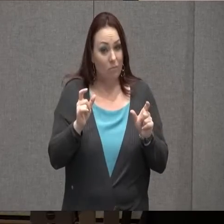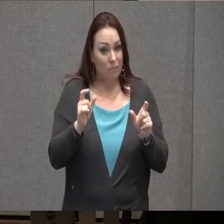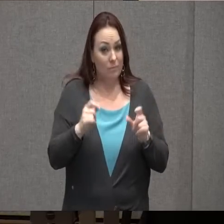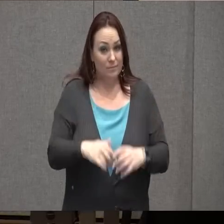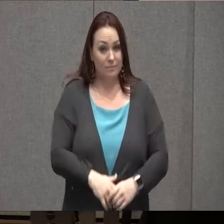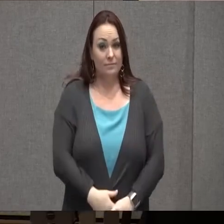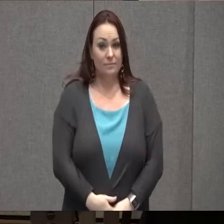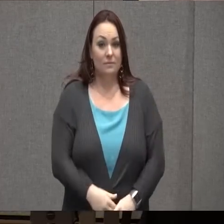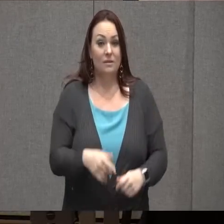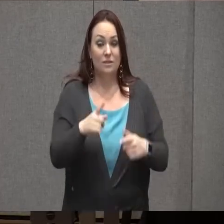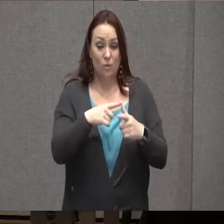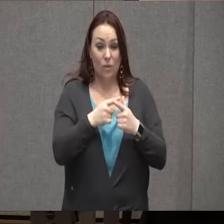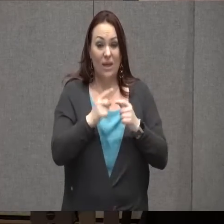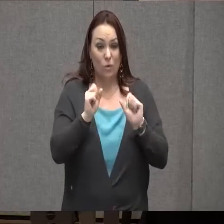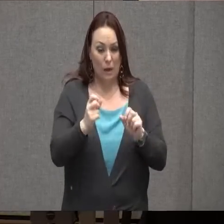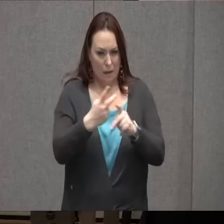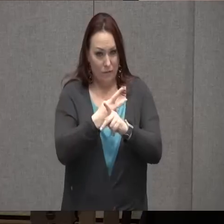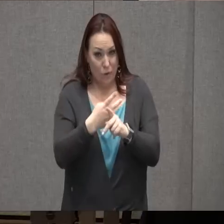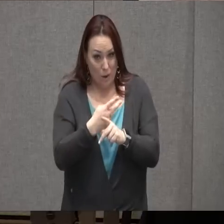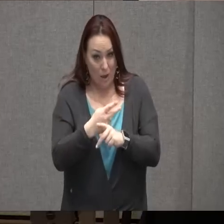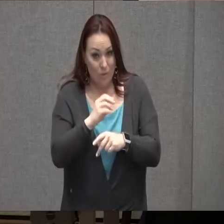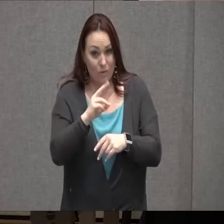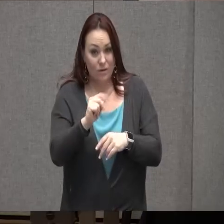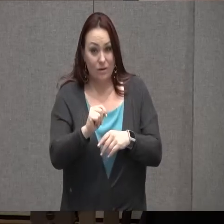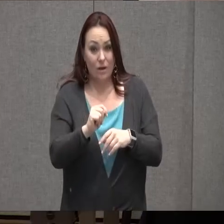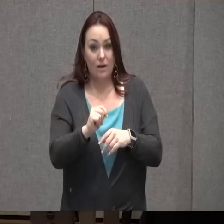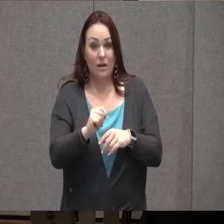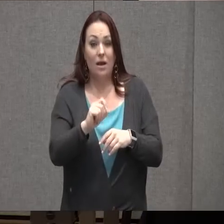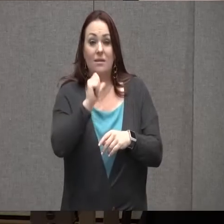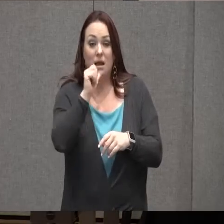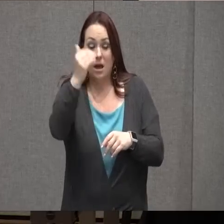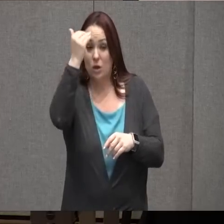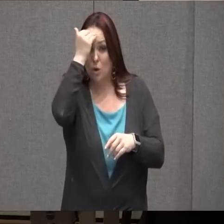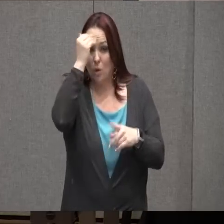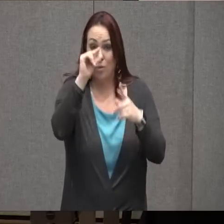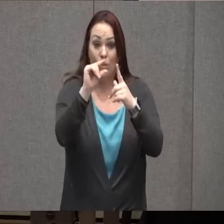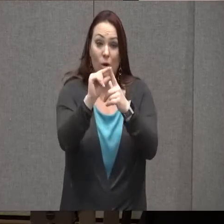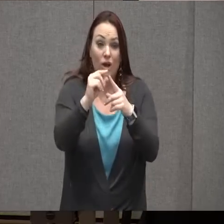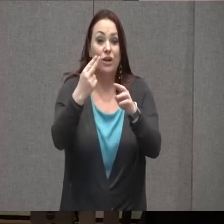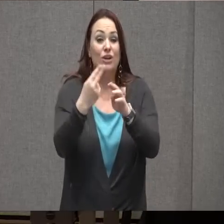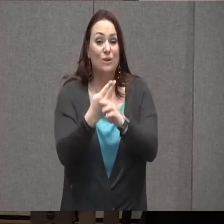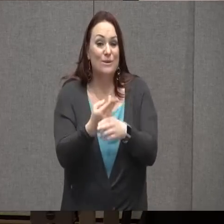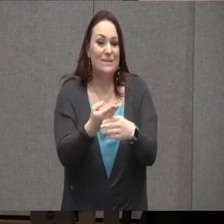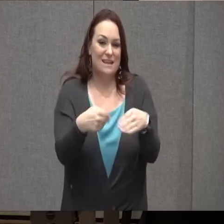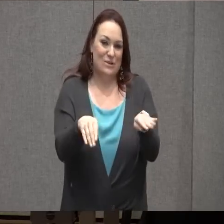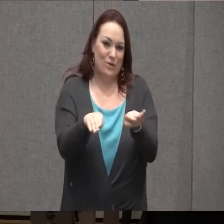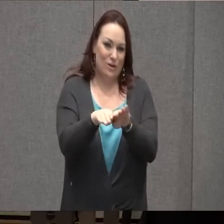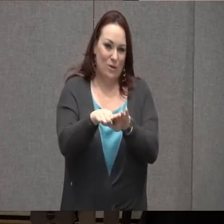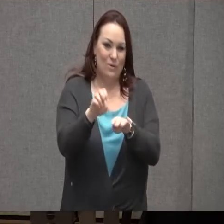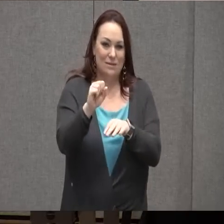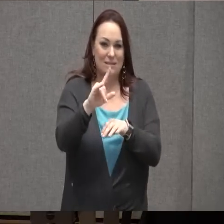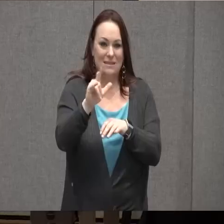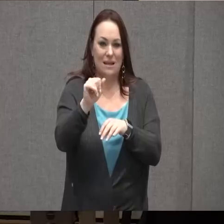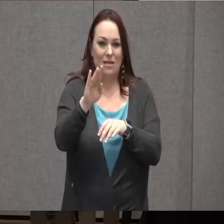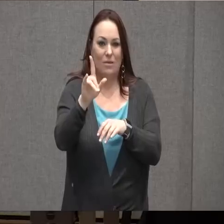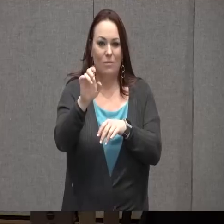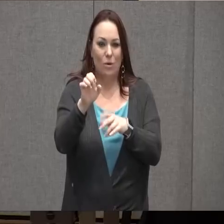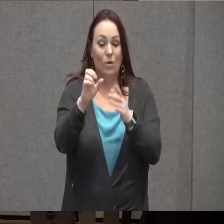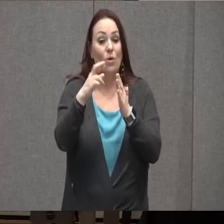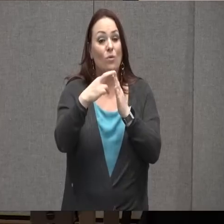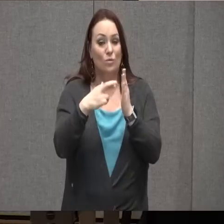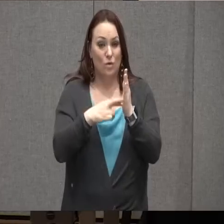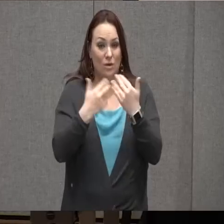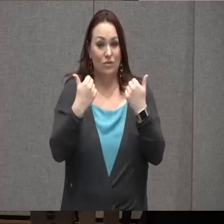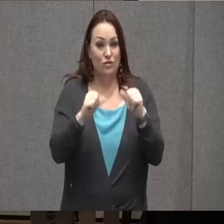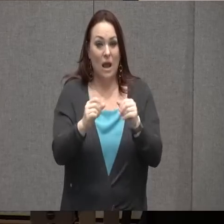Right. So that way you can figure out an unknown word using the closed syllable rule. Let's